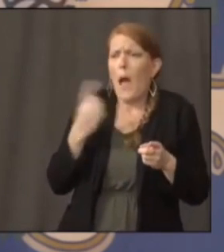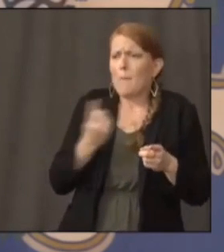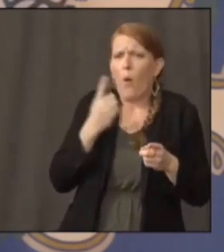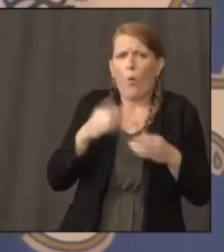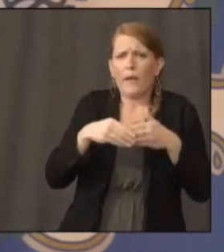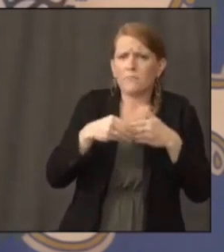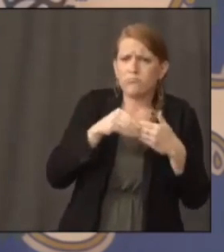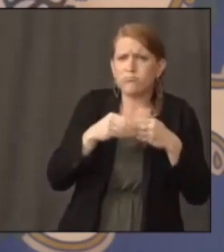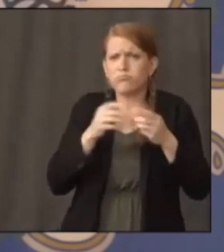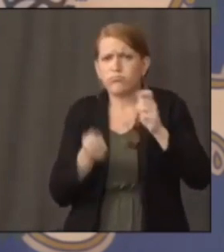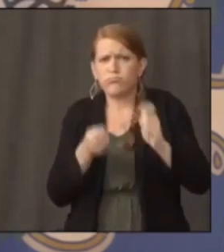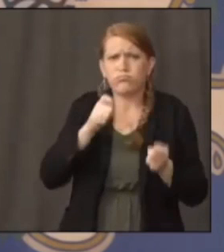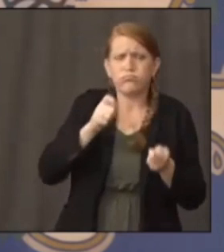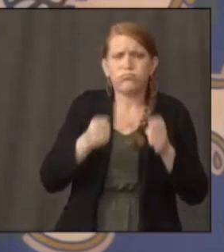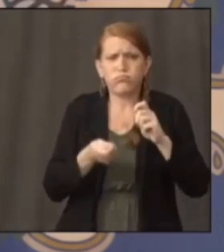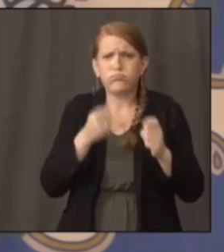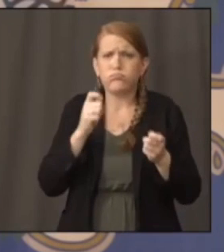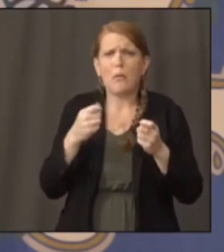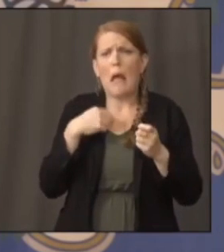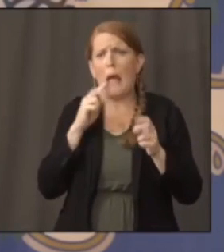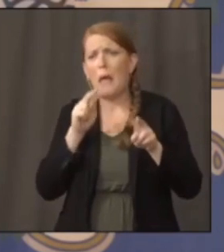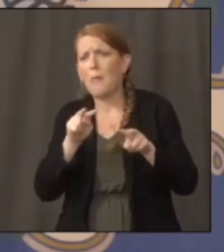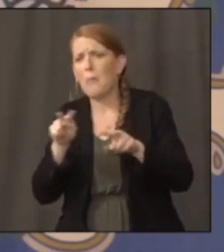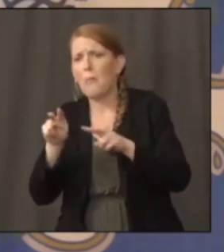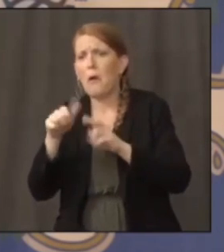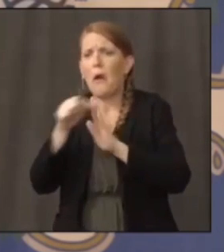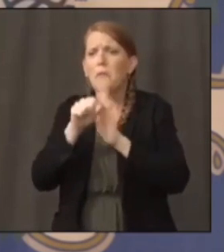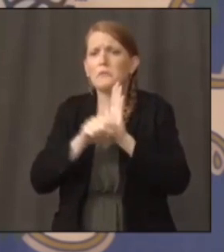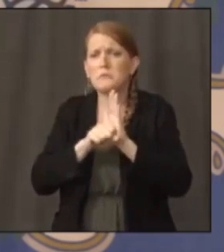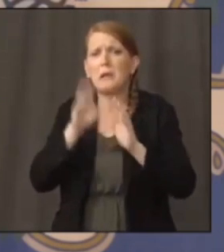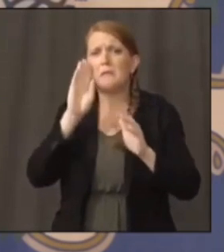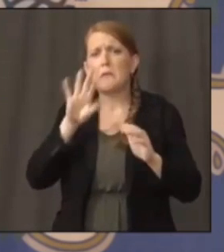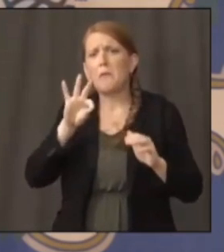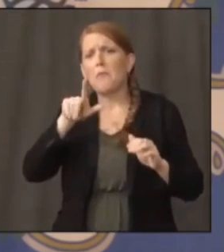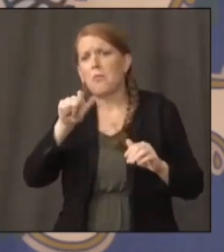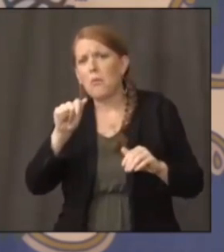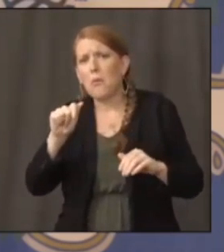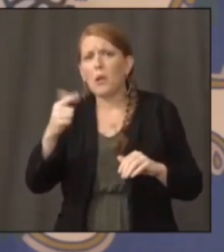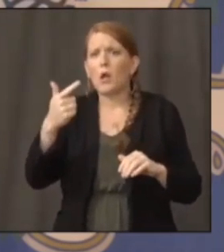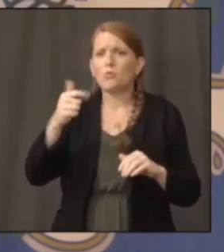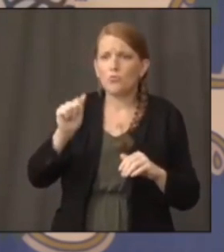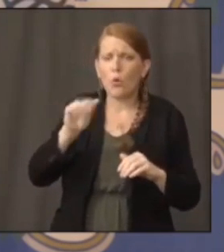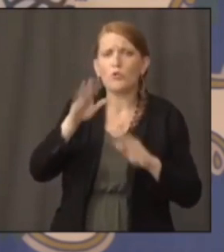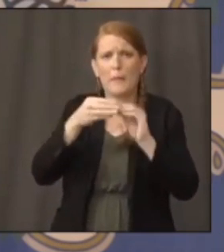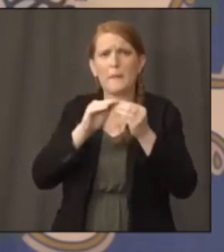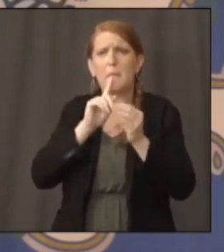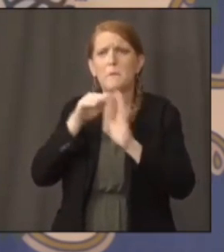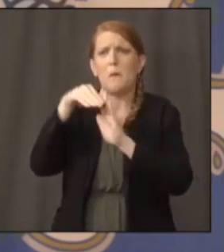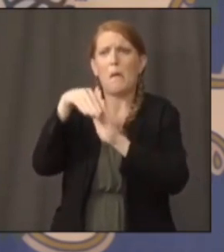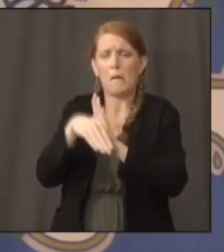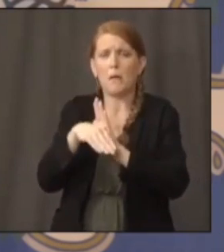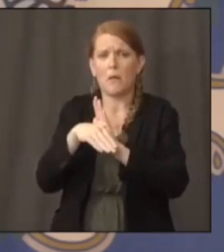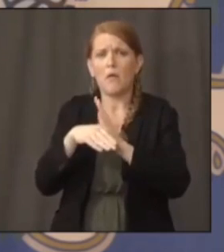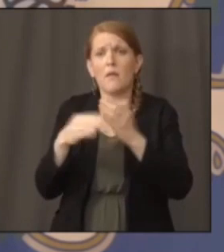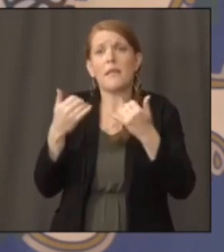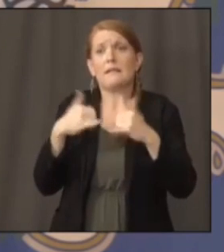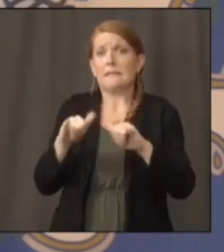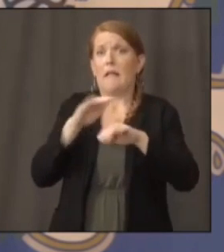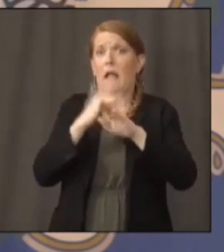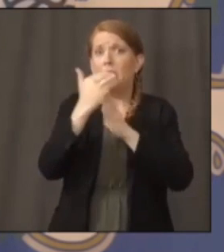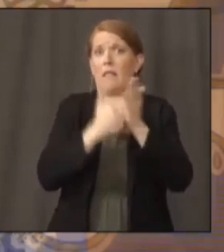bit. Probably they're still in our quarantine zone, but a lot less infectious than they were just 2 weeks ago. So I will take a look at